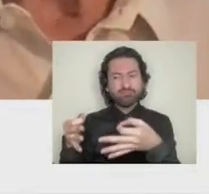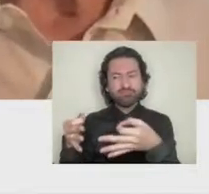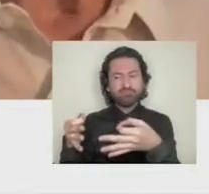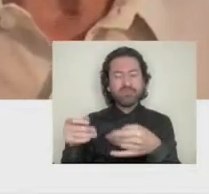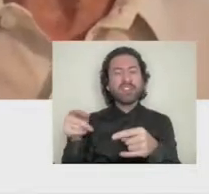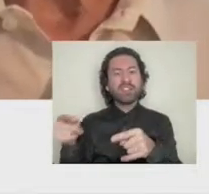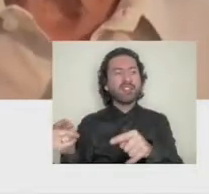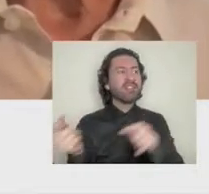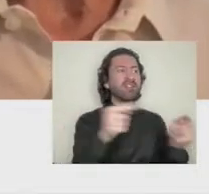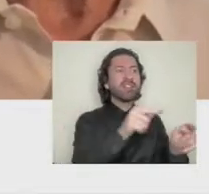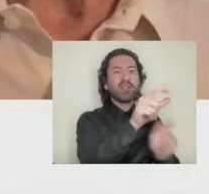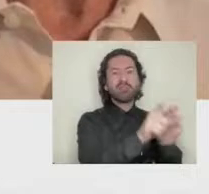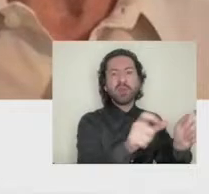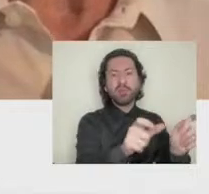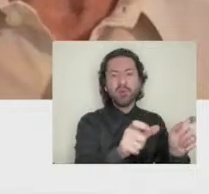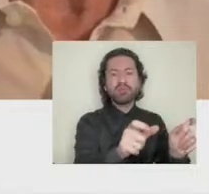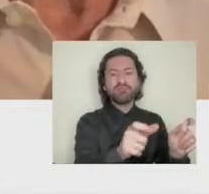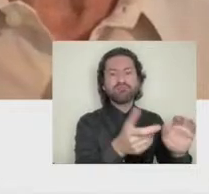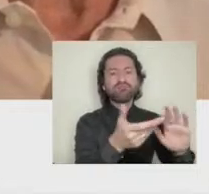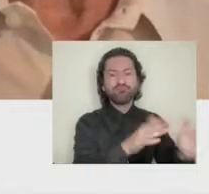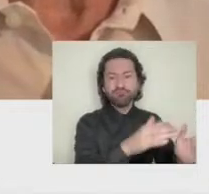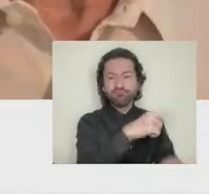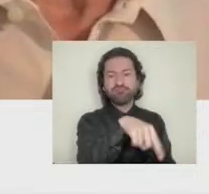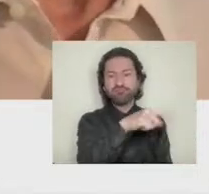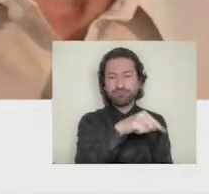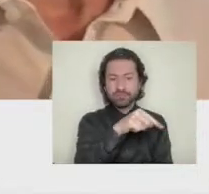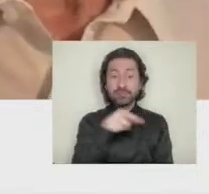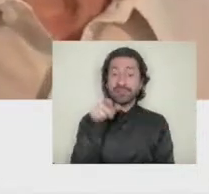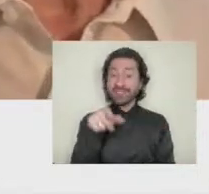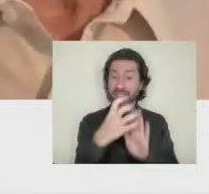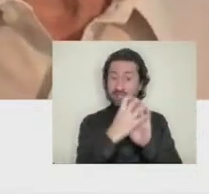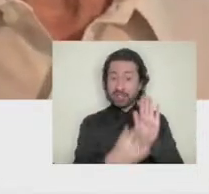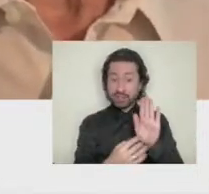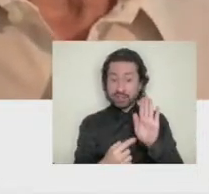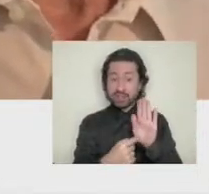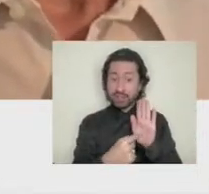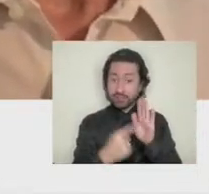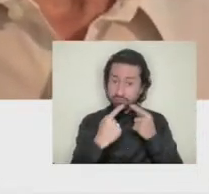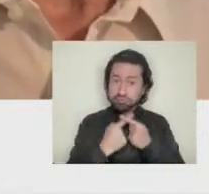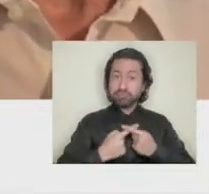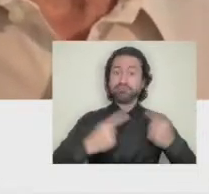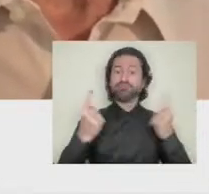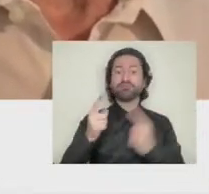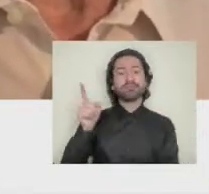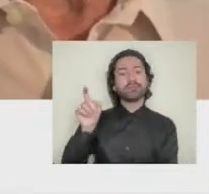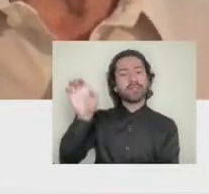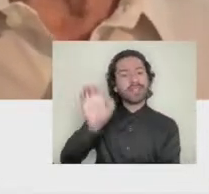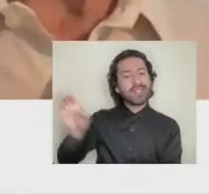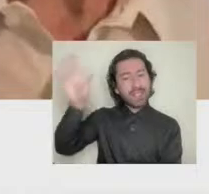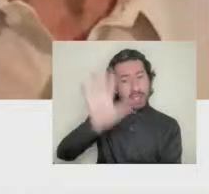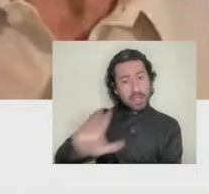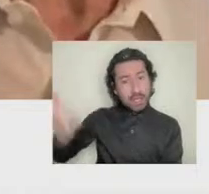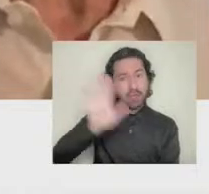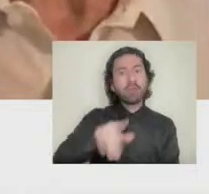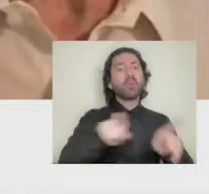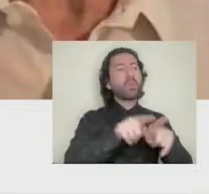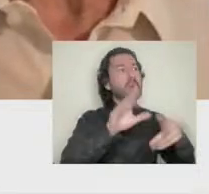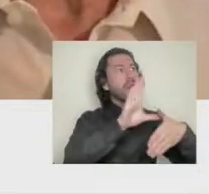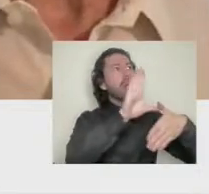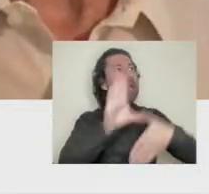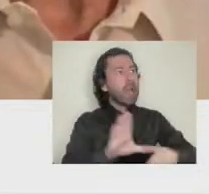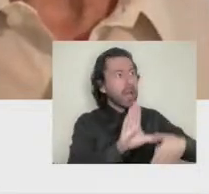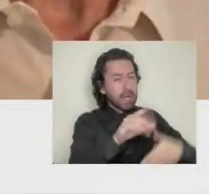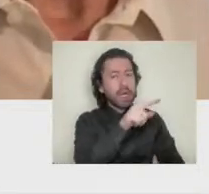the Americas, American Health Organization, and for the so-called Eastern Mediterranean